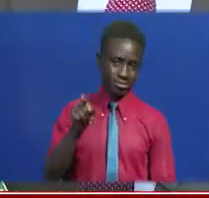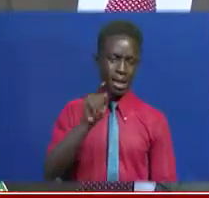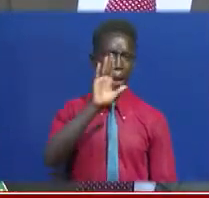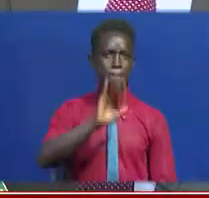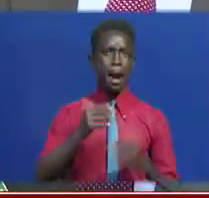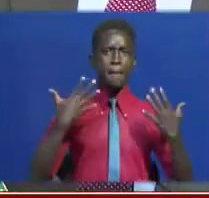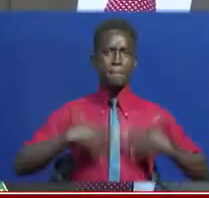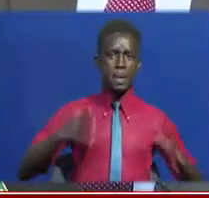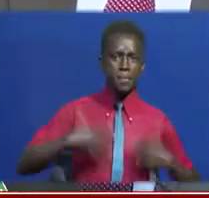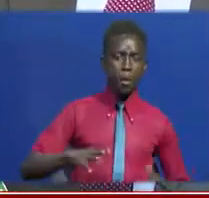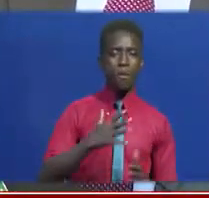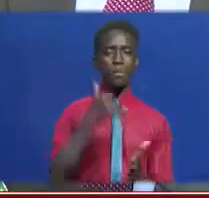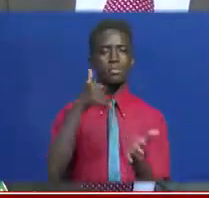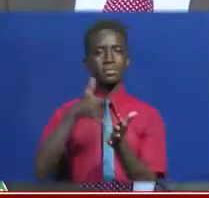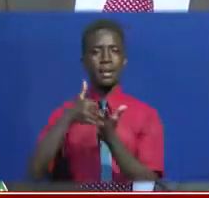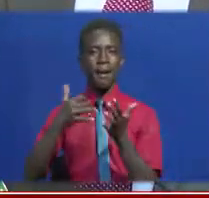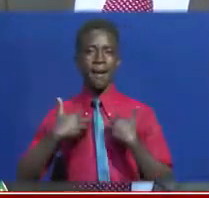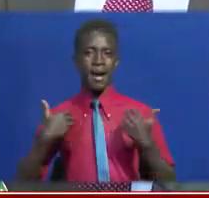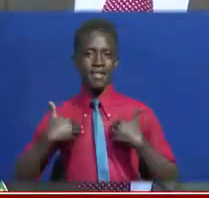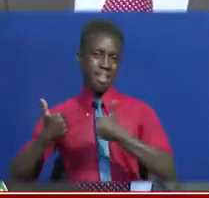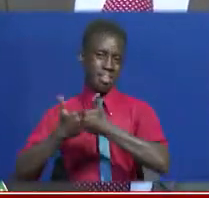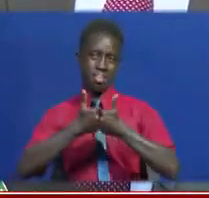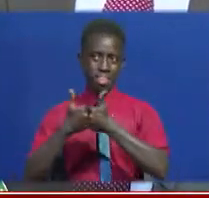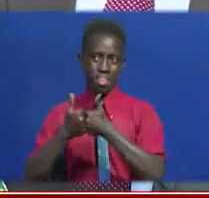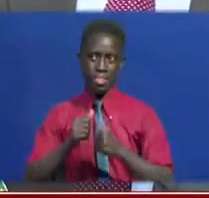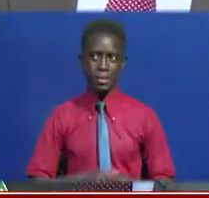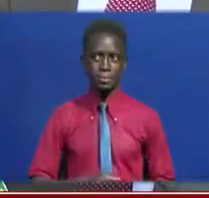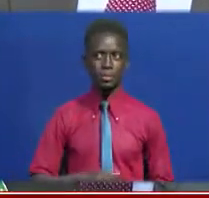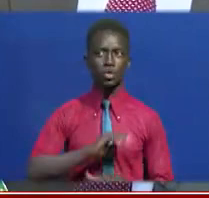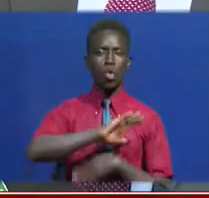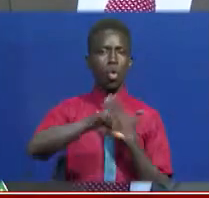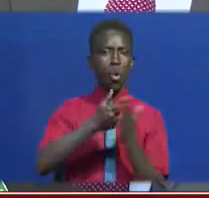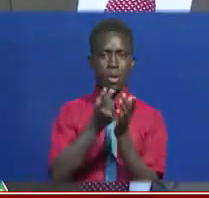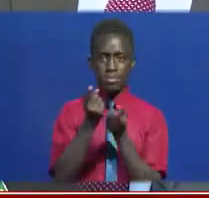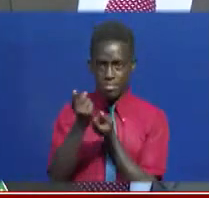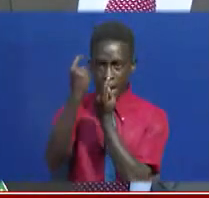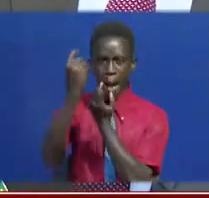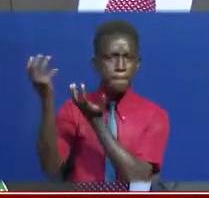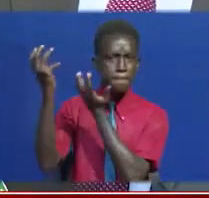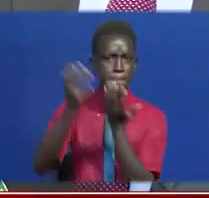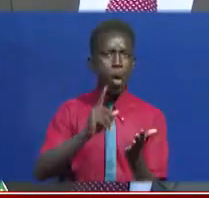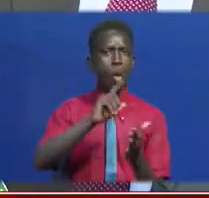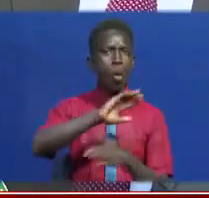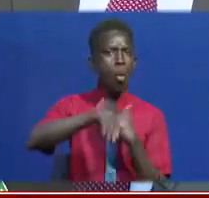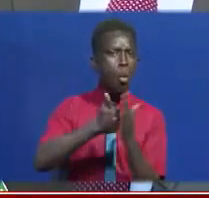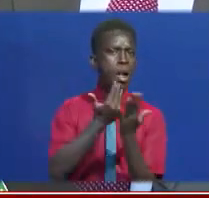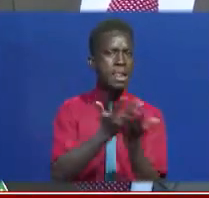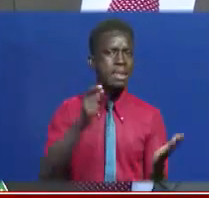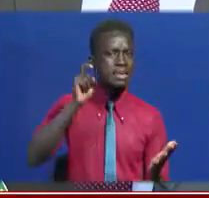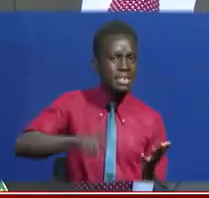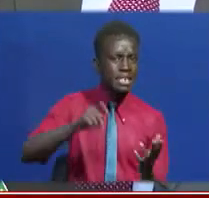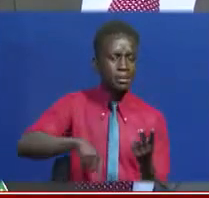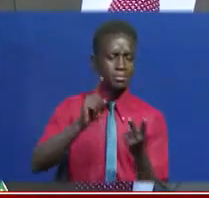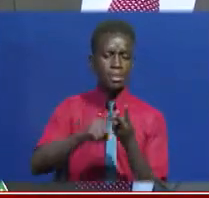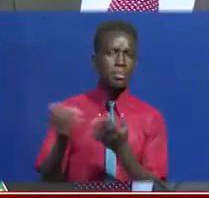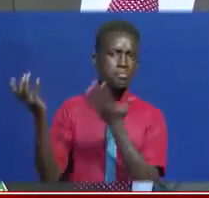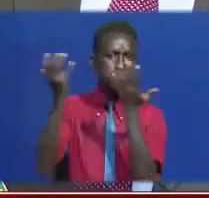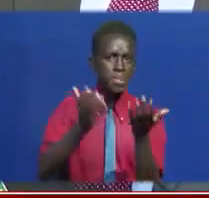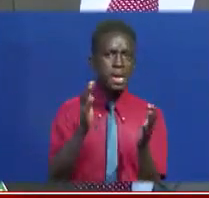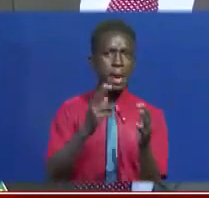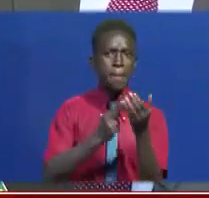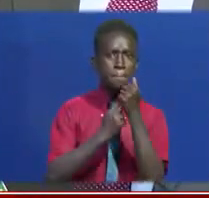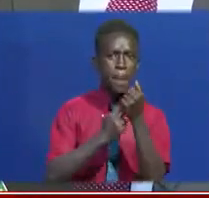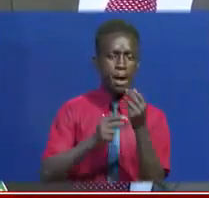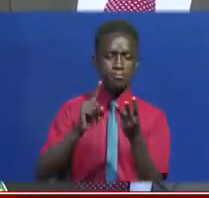animals. The rhino sanctuary will come with every security requirement. It will come with the development partners, and it will come with the creation of